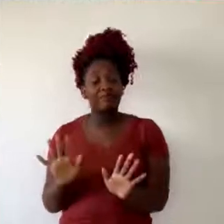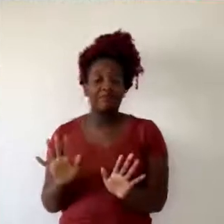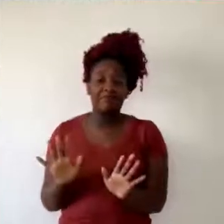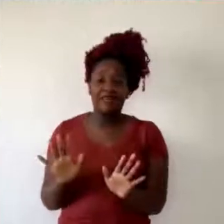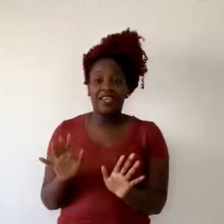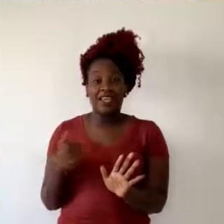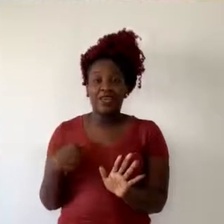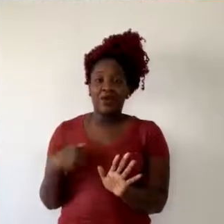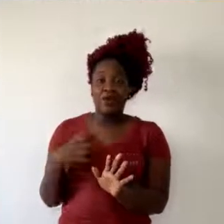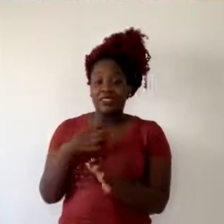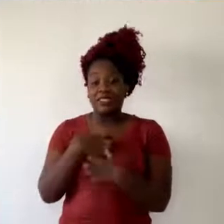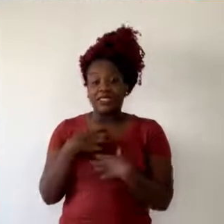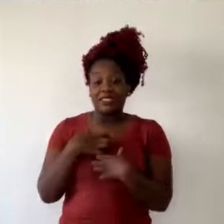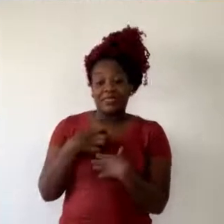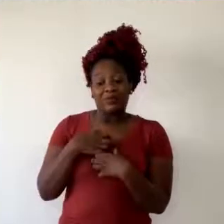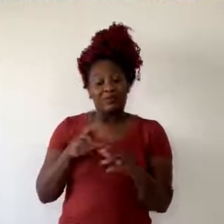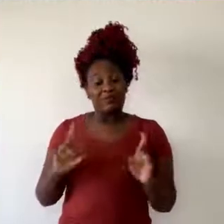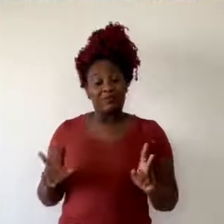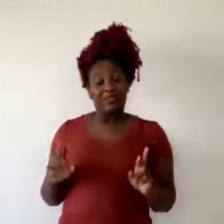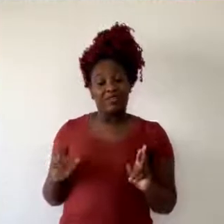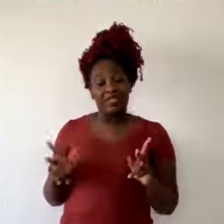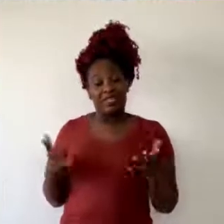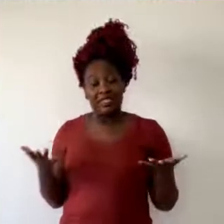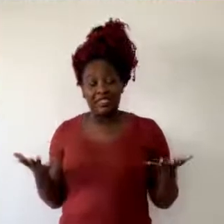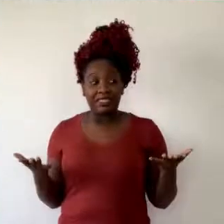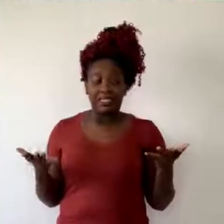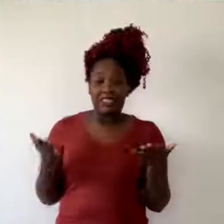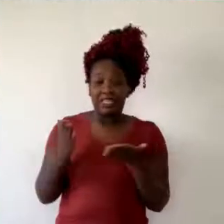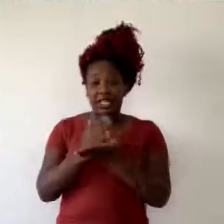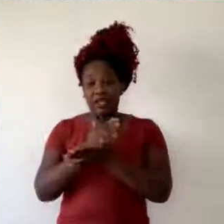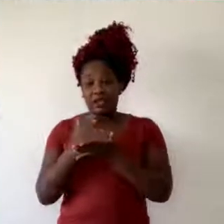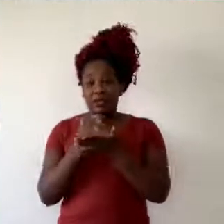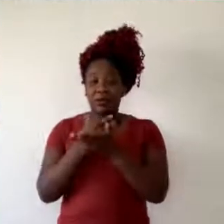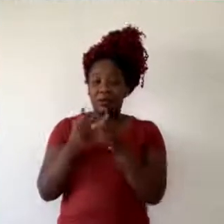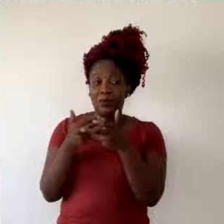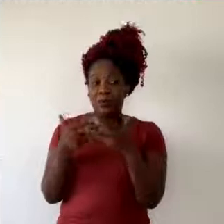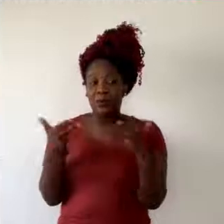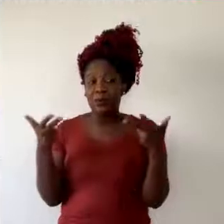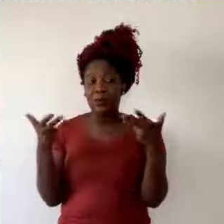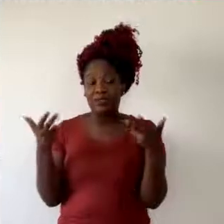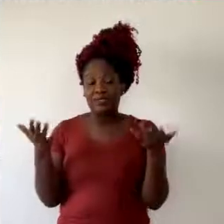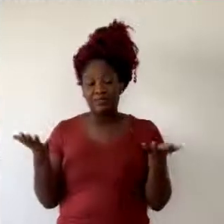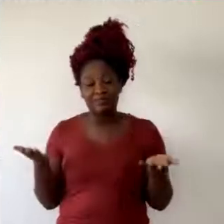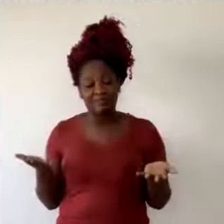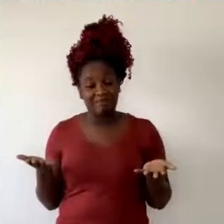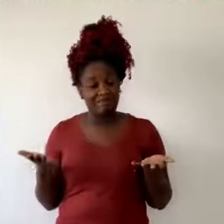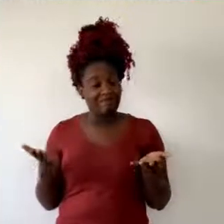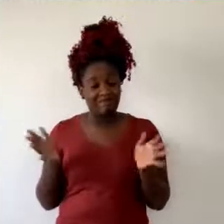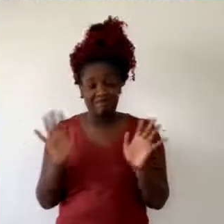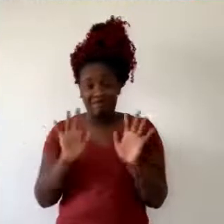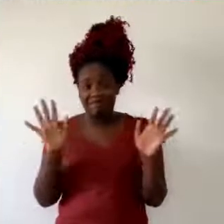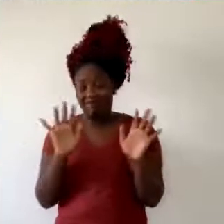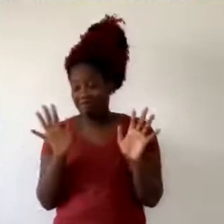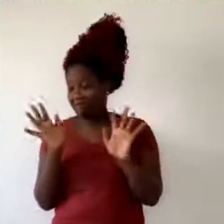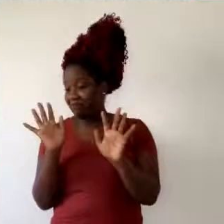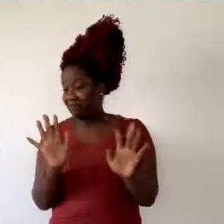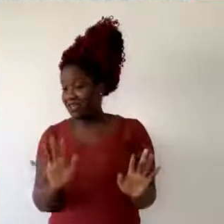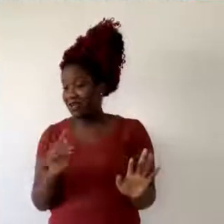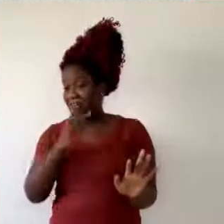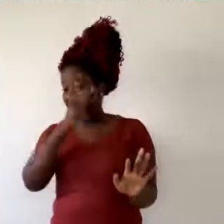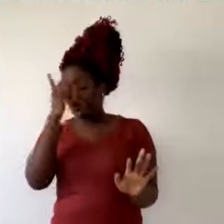the script. I'm feeling something that I should not be feeling. And I